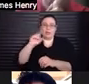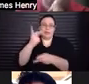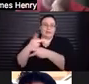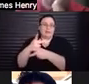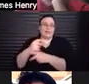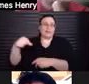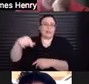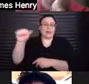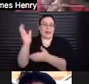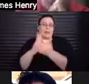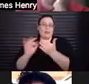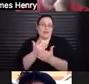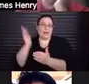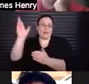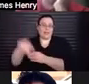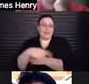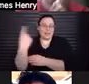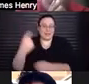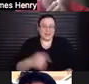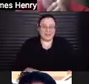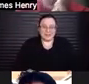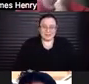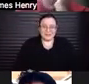this presentation.